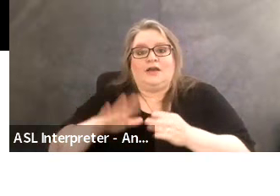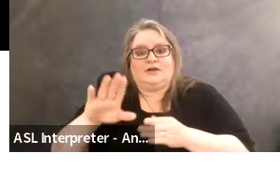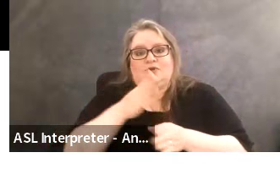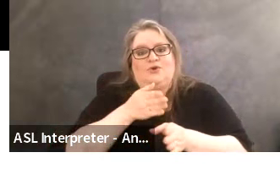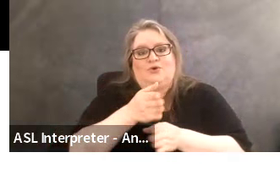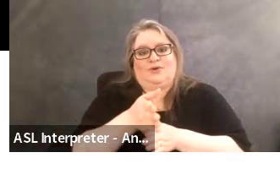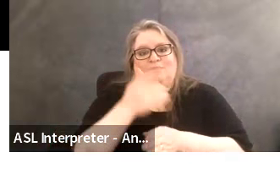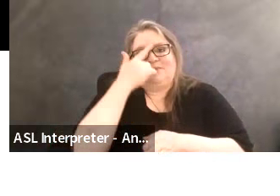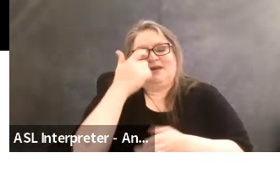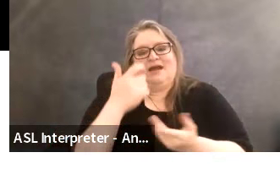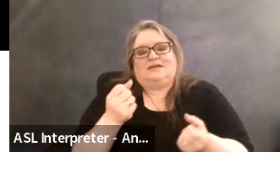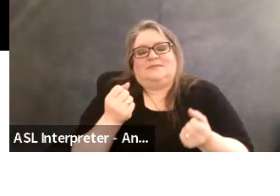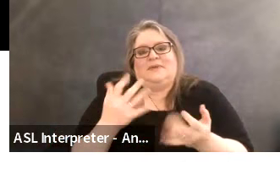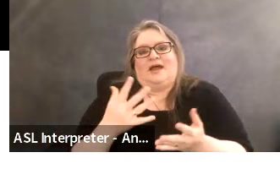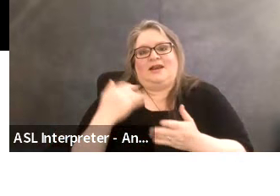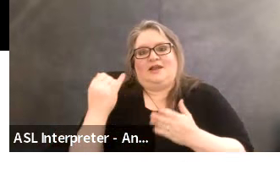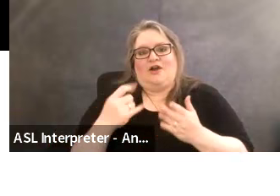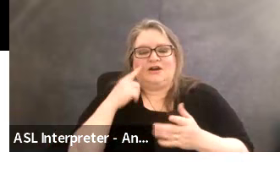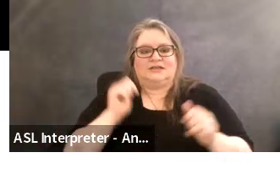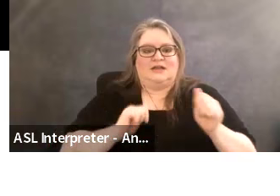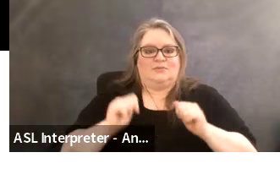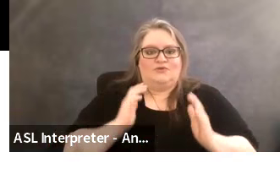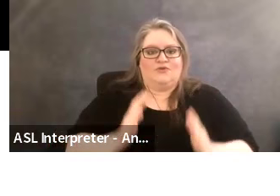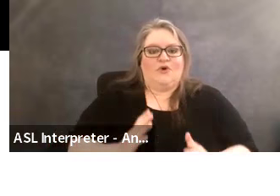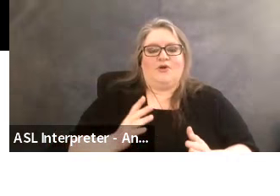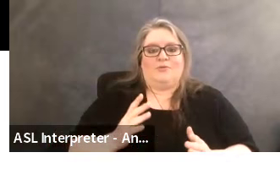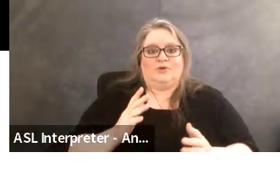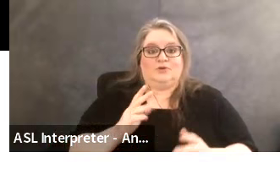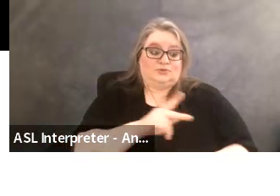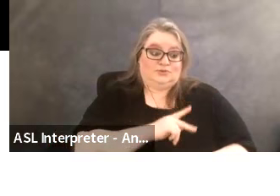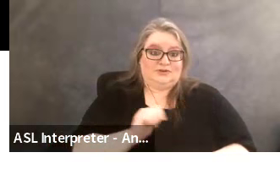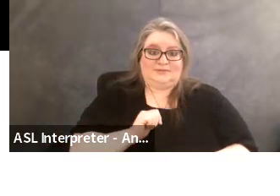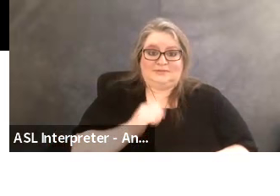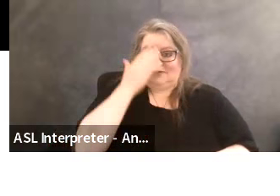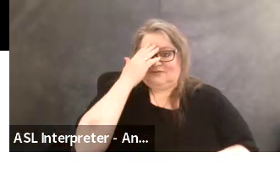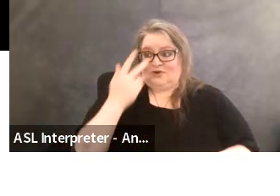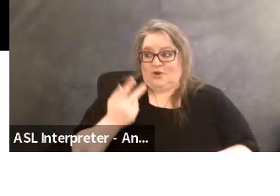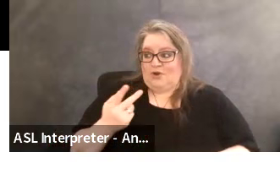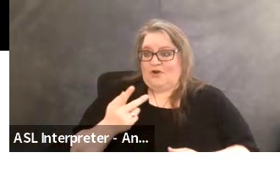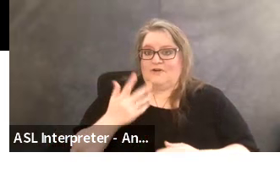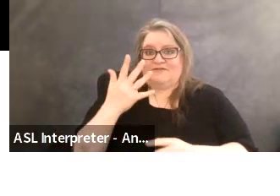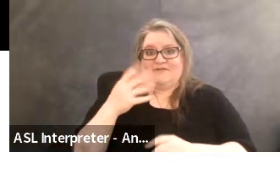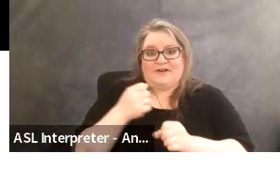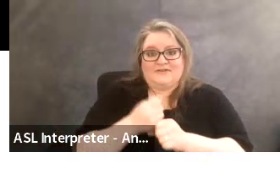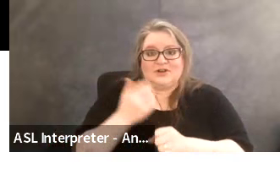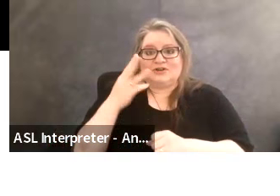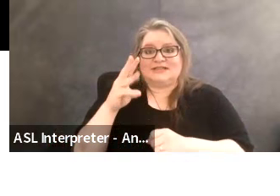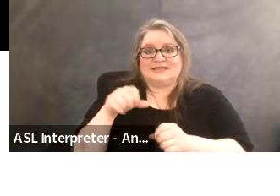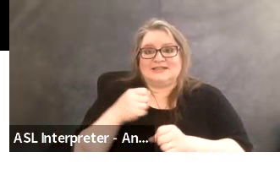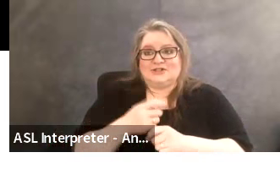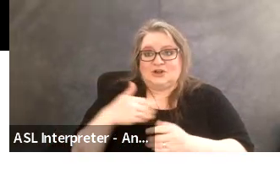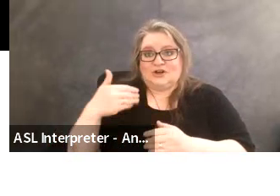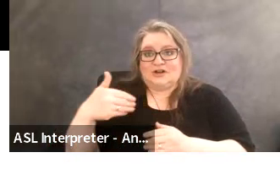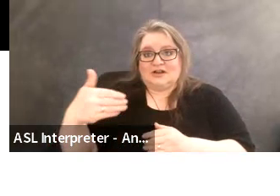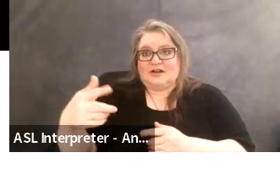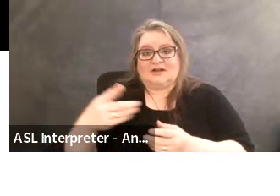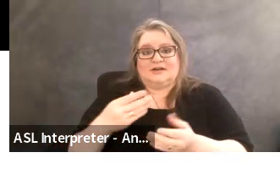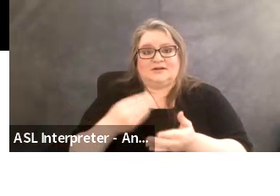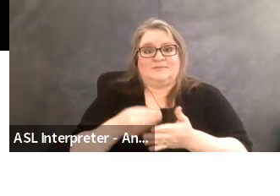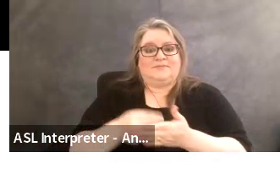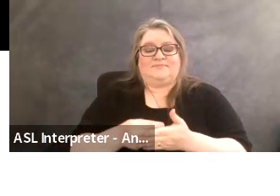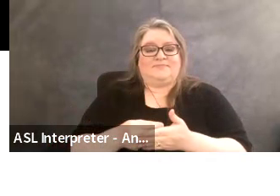Because so many artists and performers that I personally know, 5, 6 years in, they're not getting the money they want. They go off and